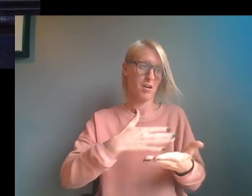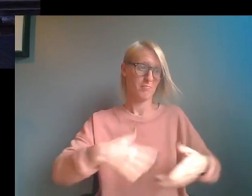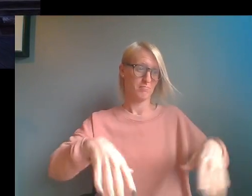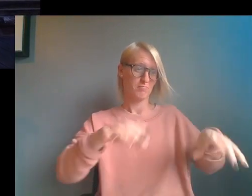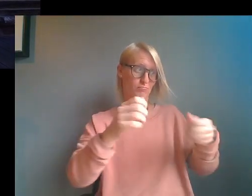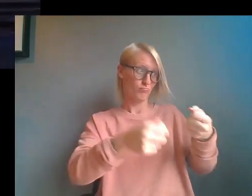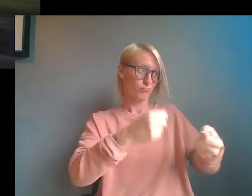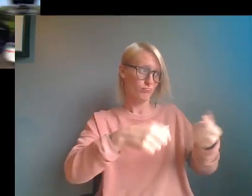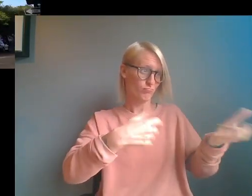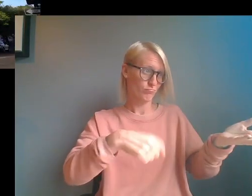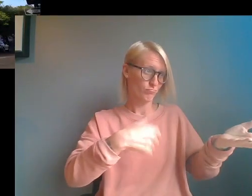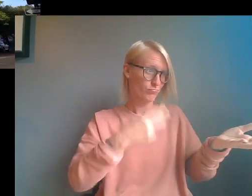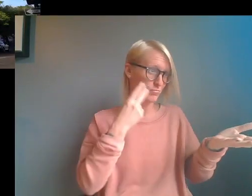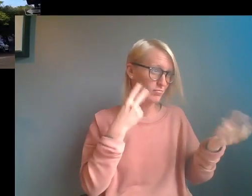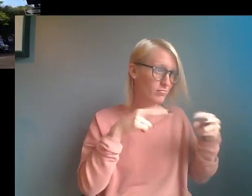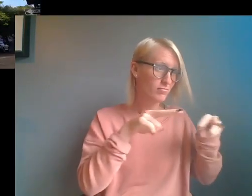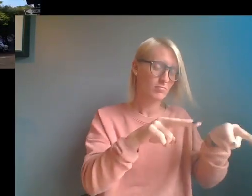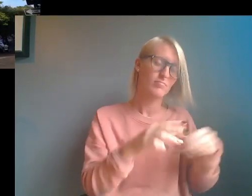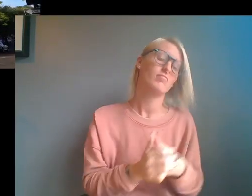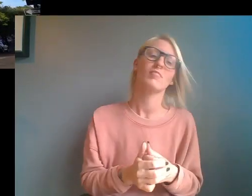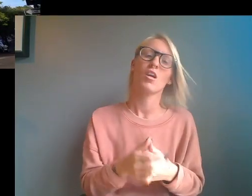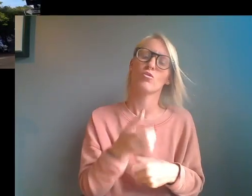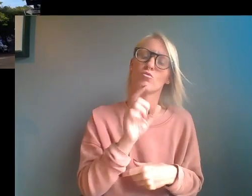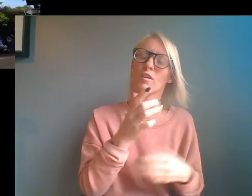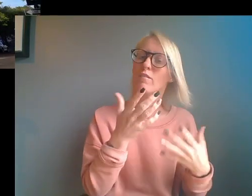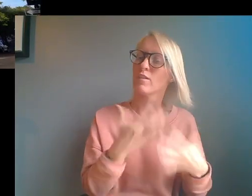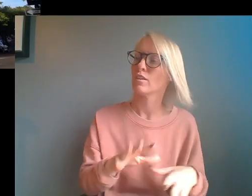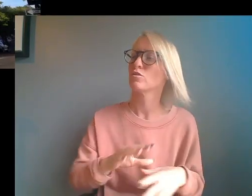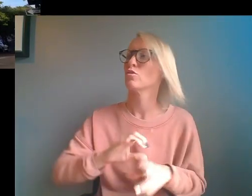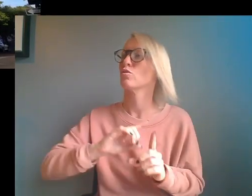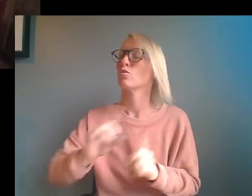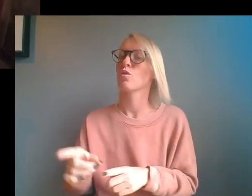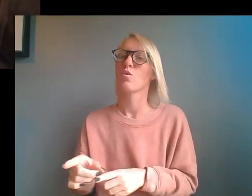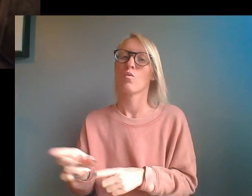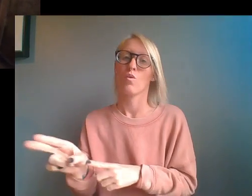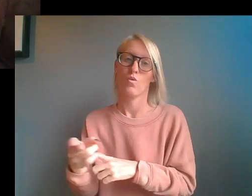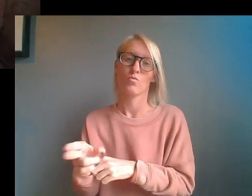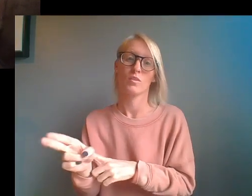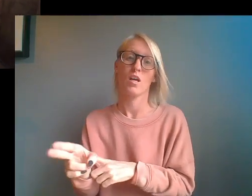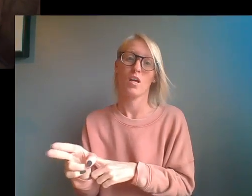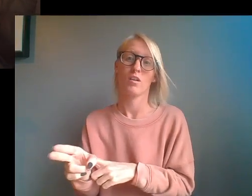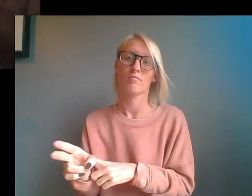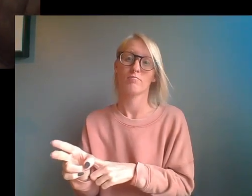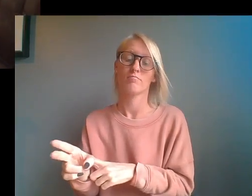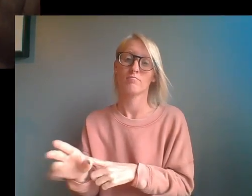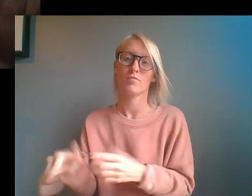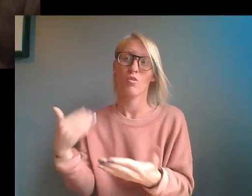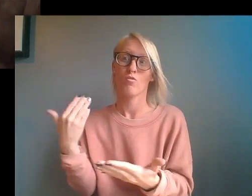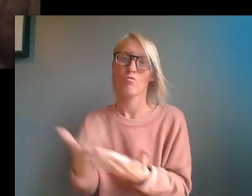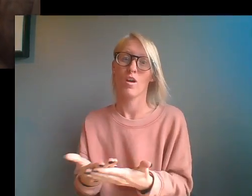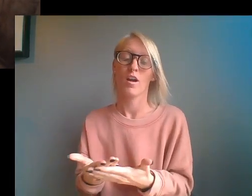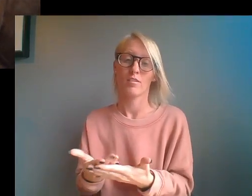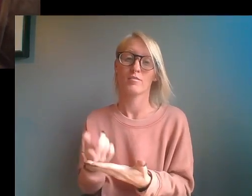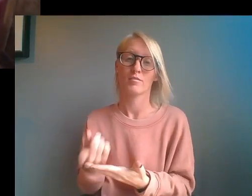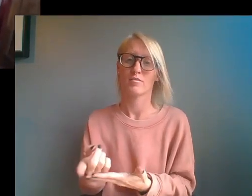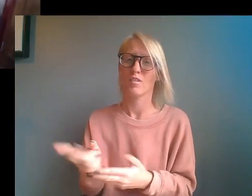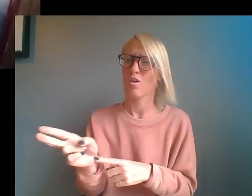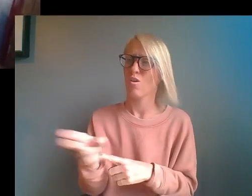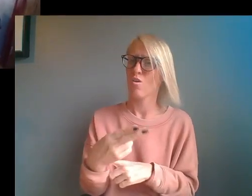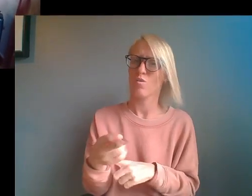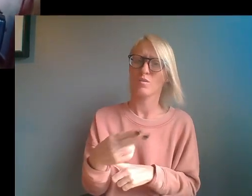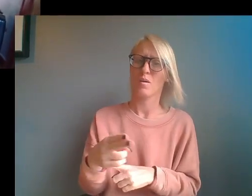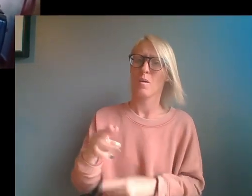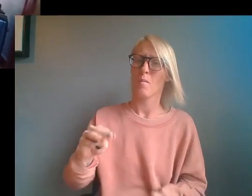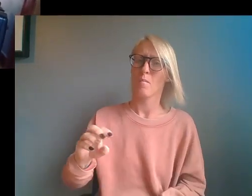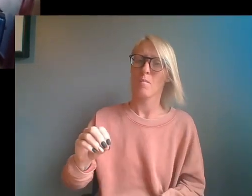After grabbing a drink, we headed back into Flagstaff to check into our hotel. Just checked into our hotel in Flagstaff, the Hotel Monte